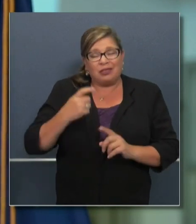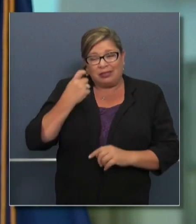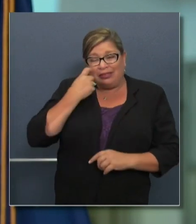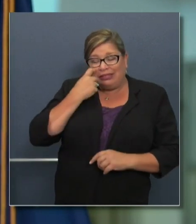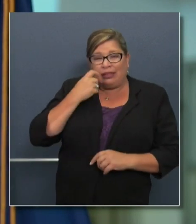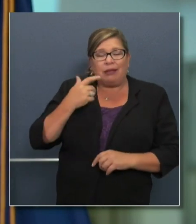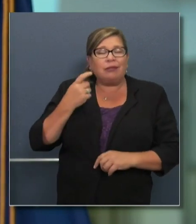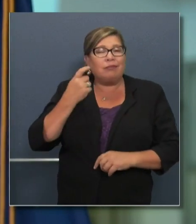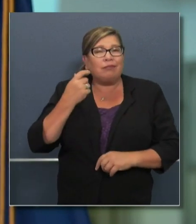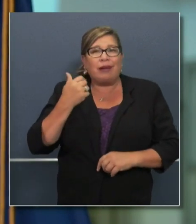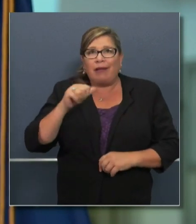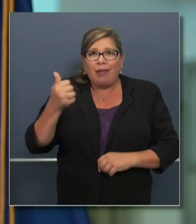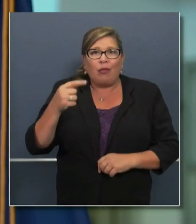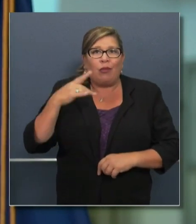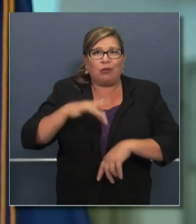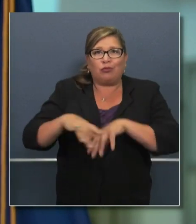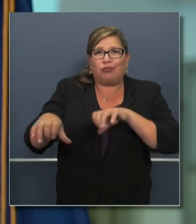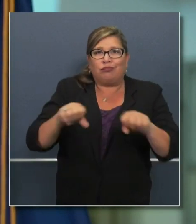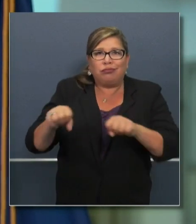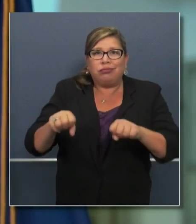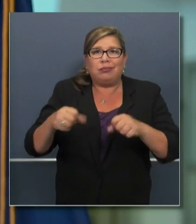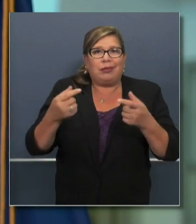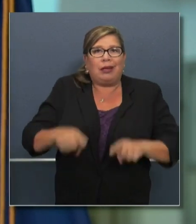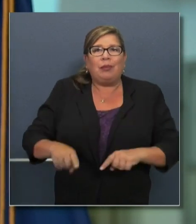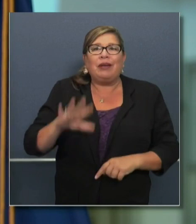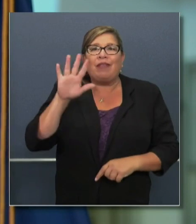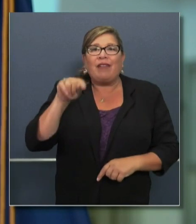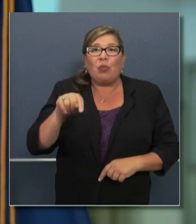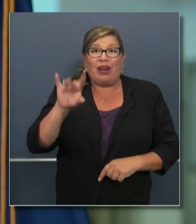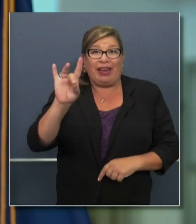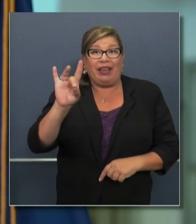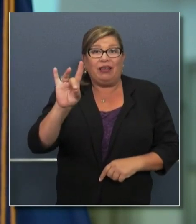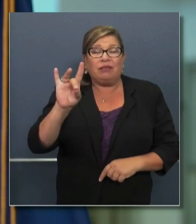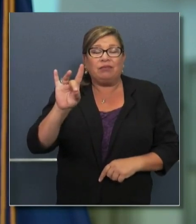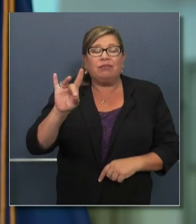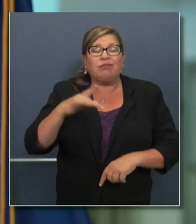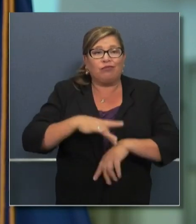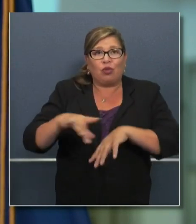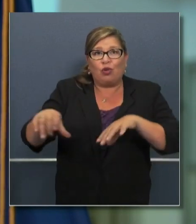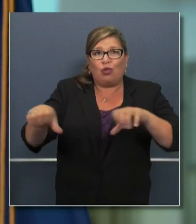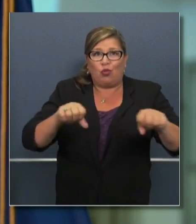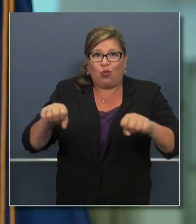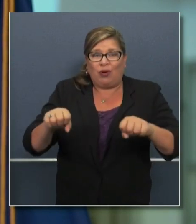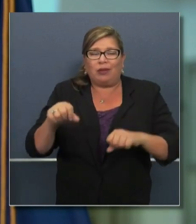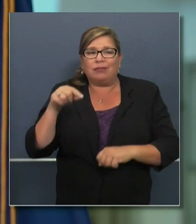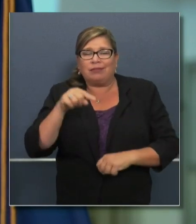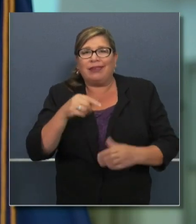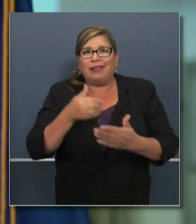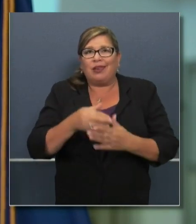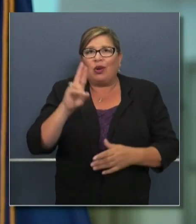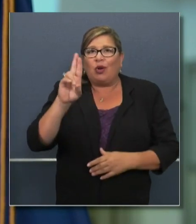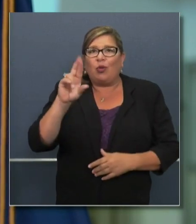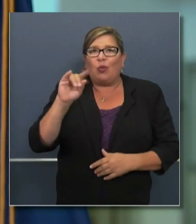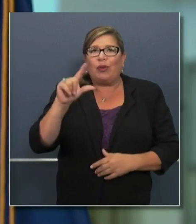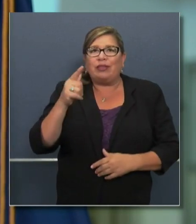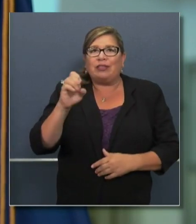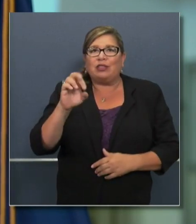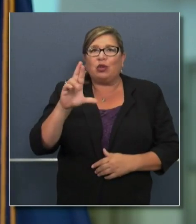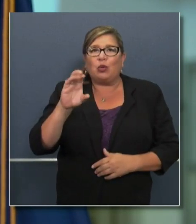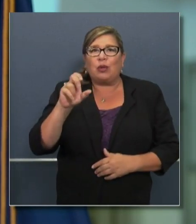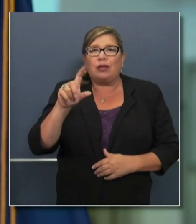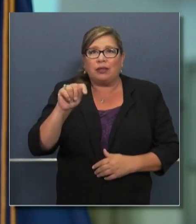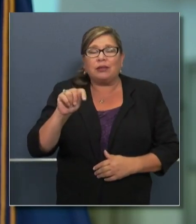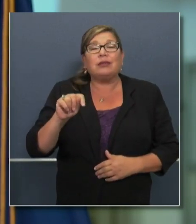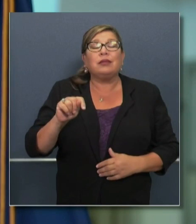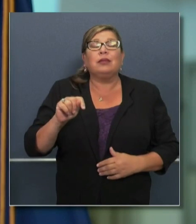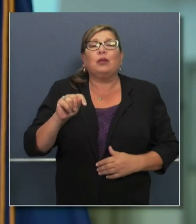5.8 on the Richter scale, but enough to remind all of us of our responsibilities as